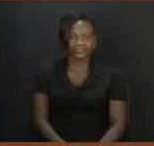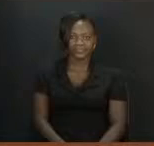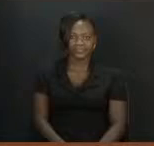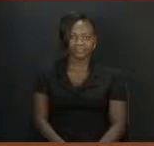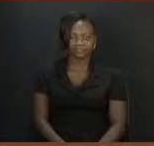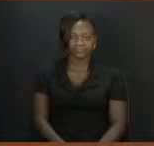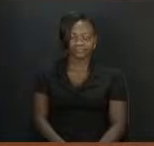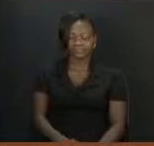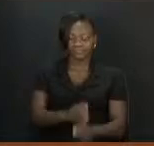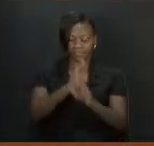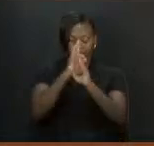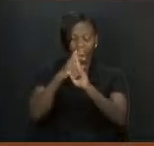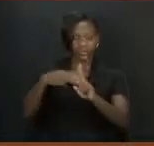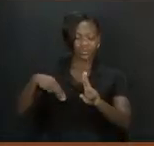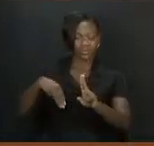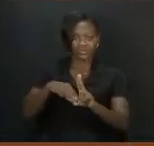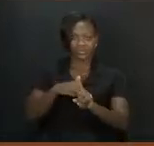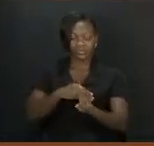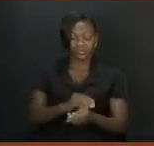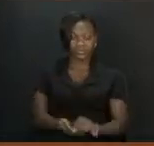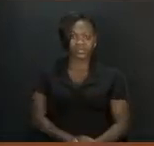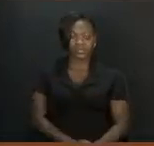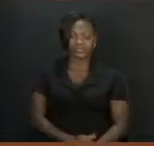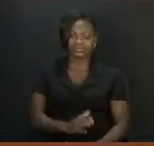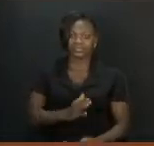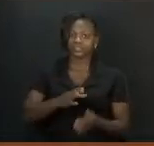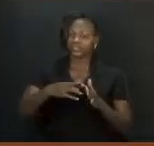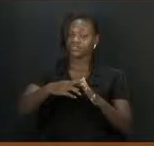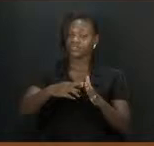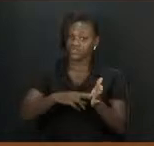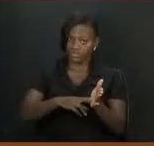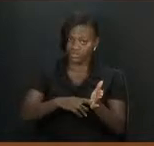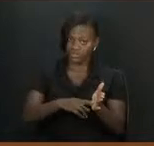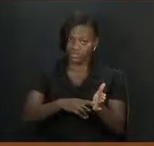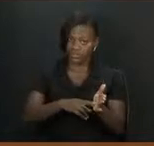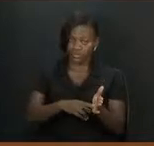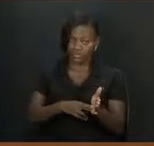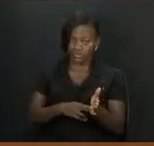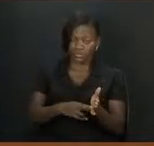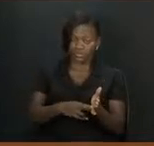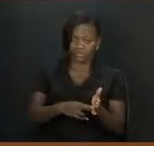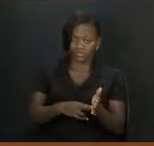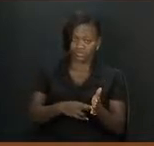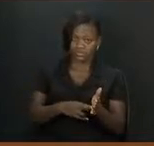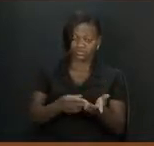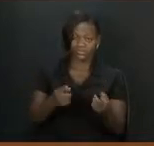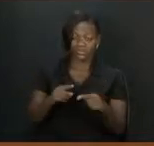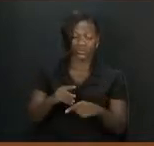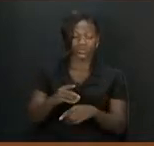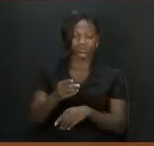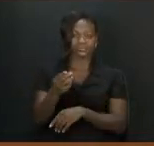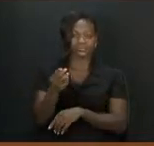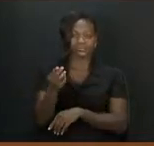Honorable members, the official report of Thursday, 6